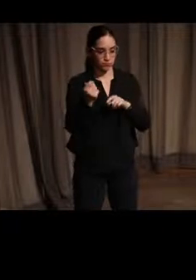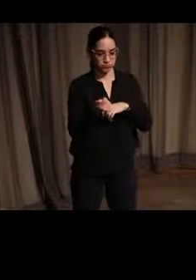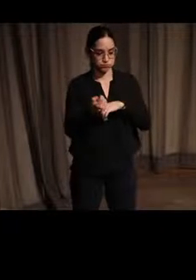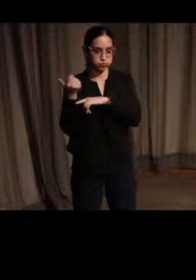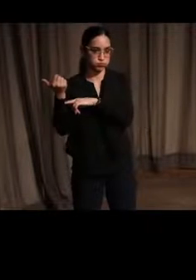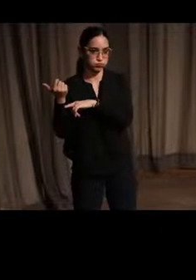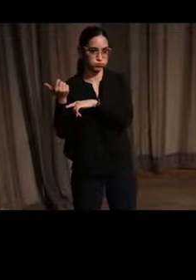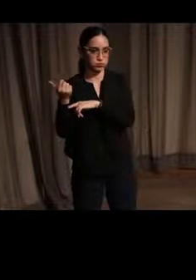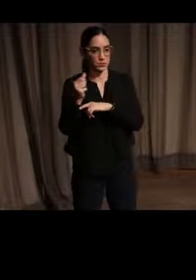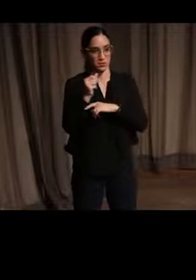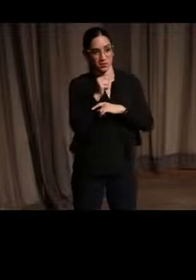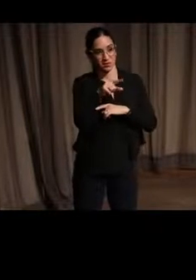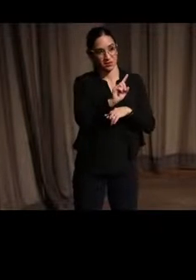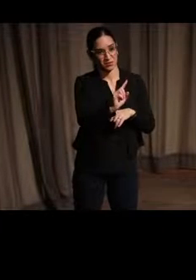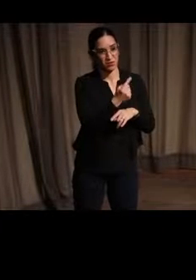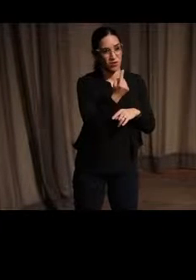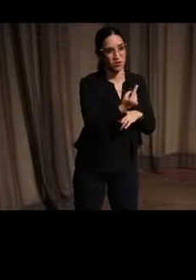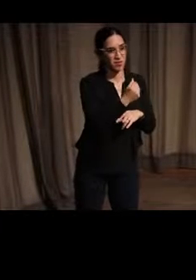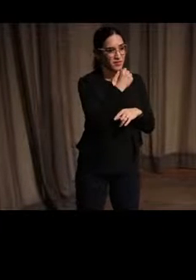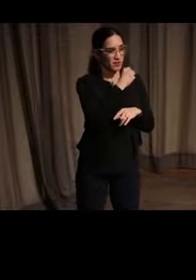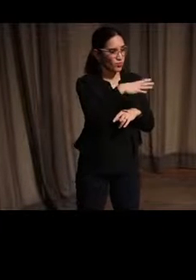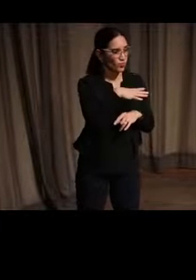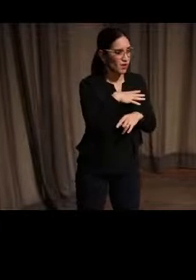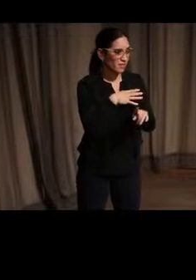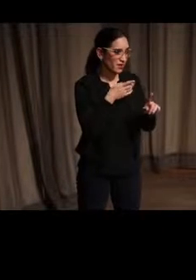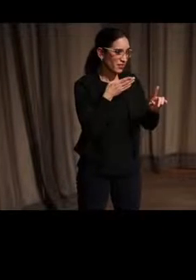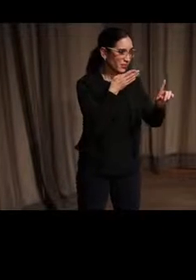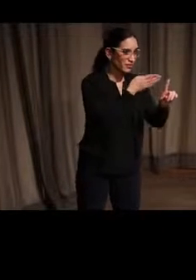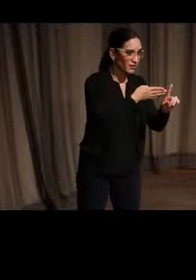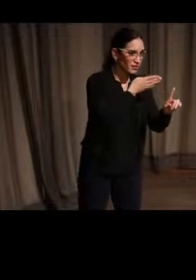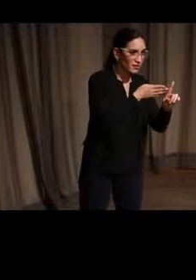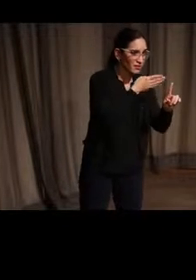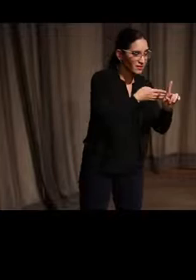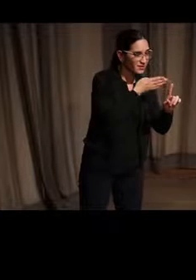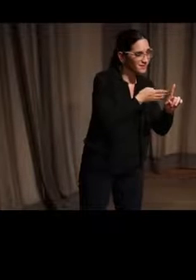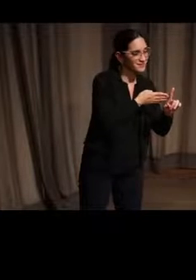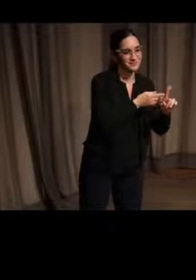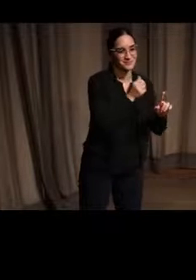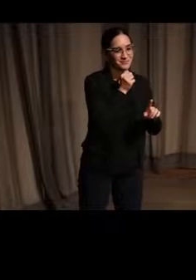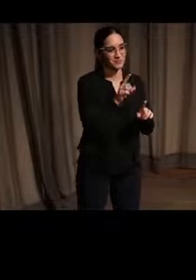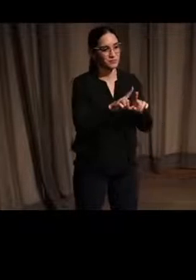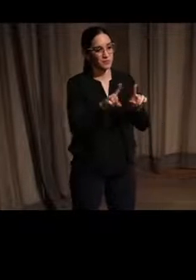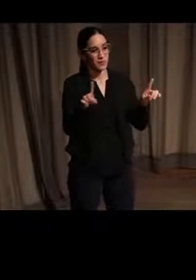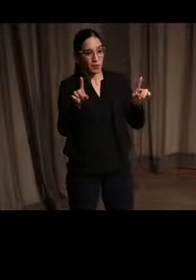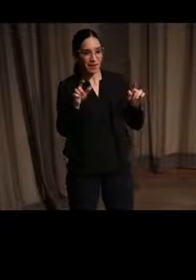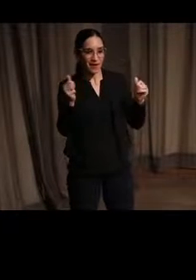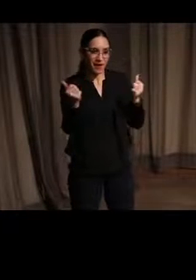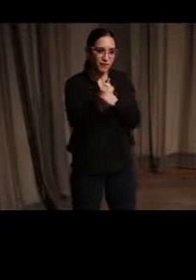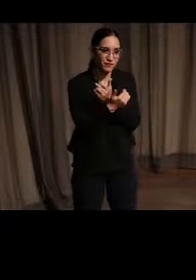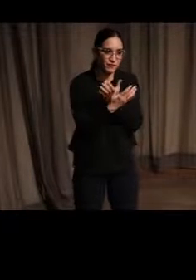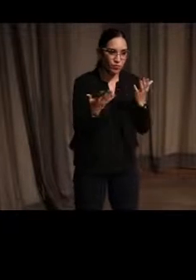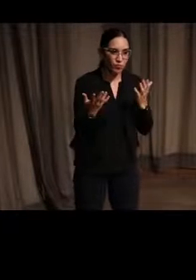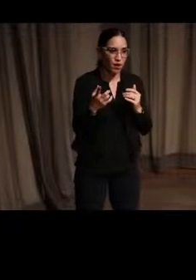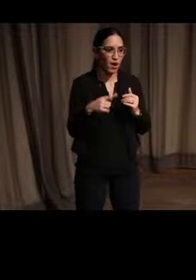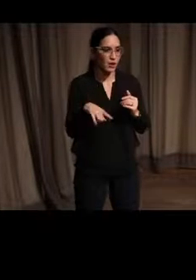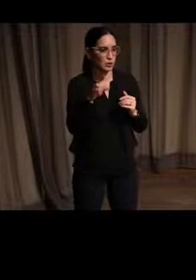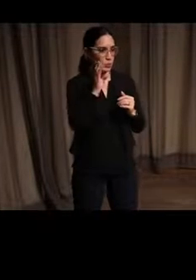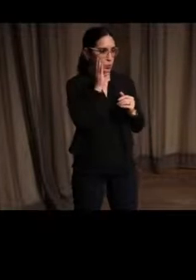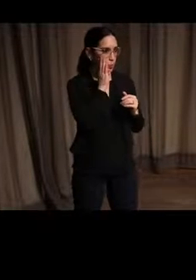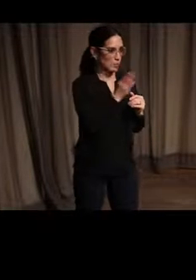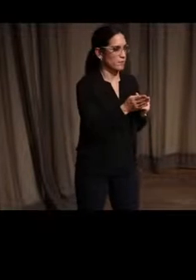way of not just, oh, it's women over there, you know, women over there are going to be affected by this, but everyone can be and will